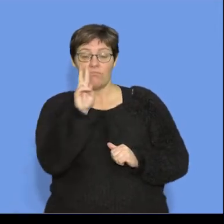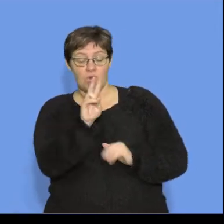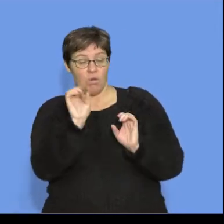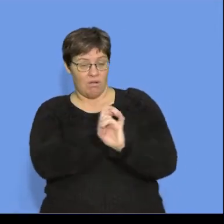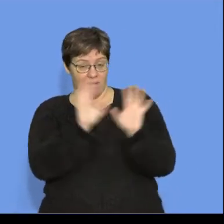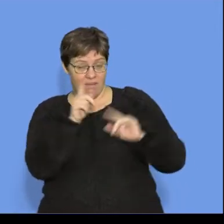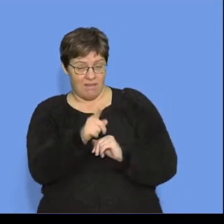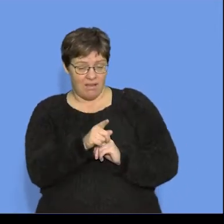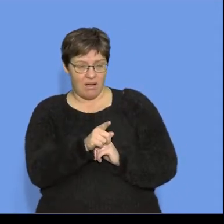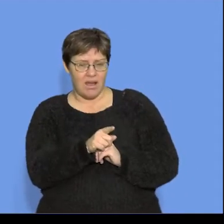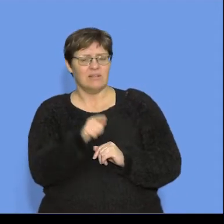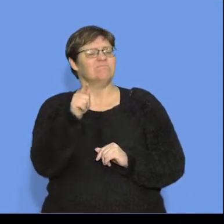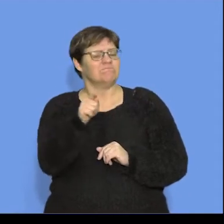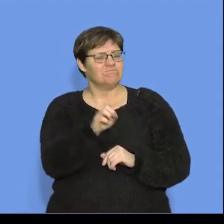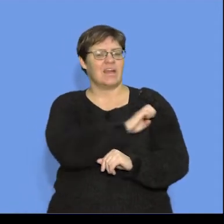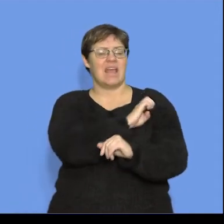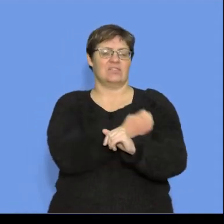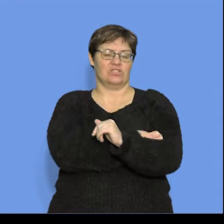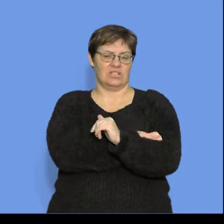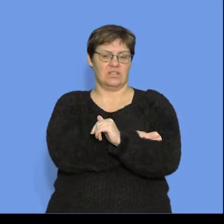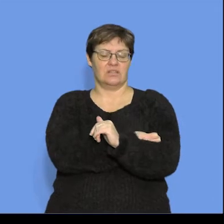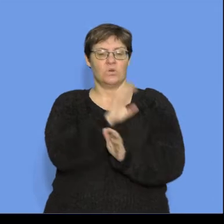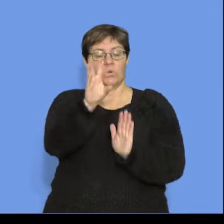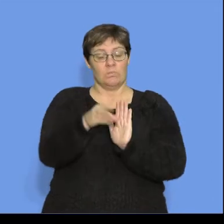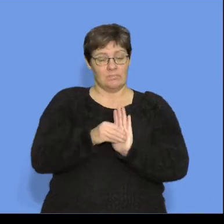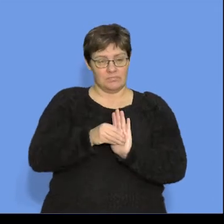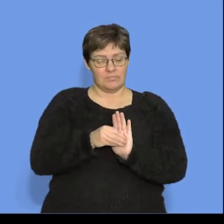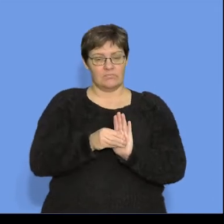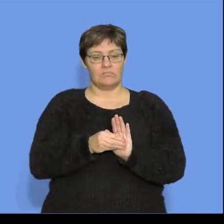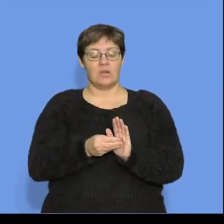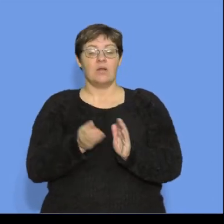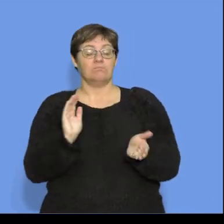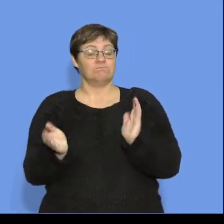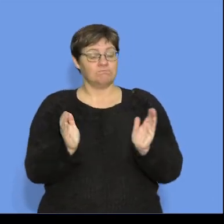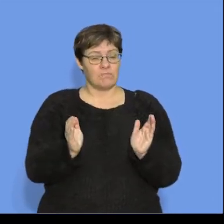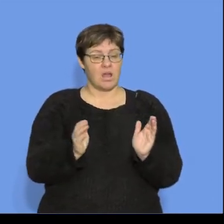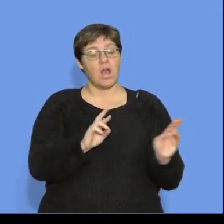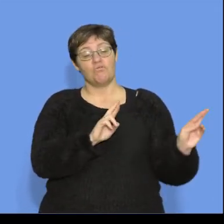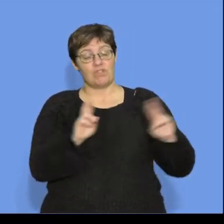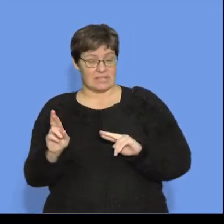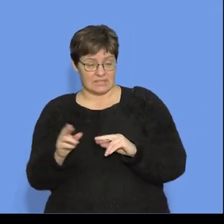you'll see that that's the energy that is absorbed between the reactant,